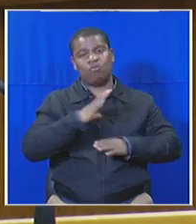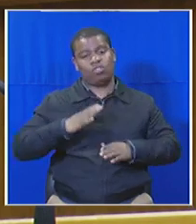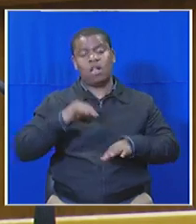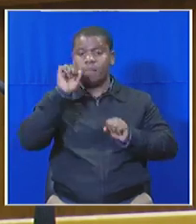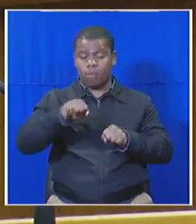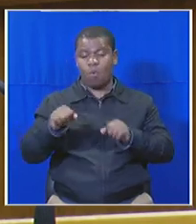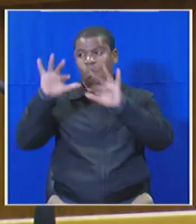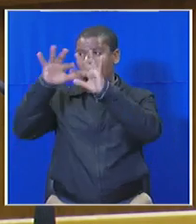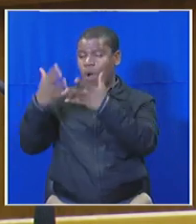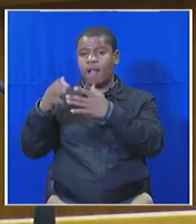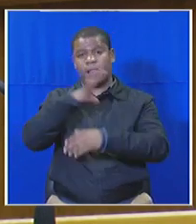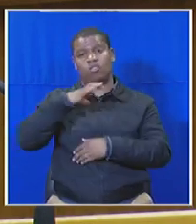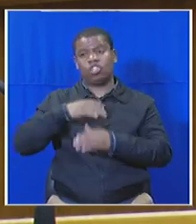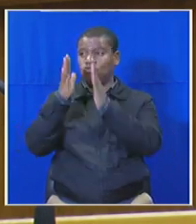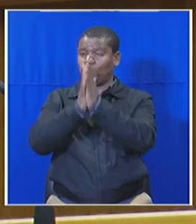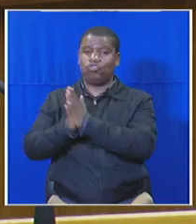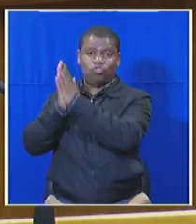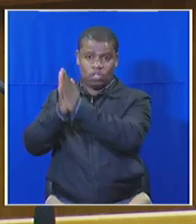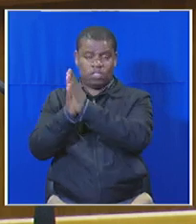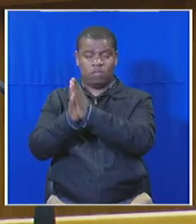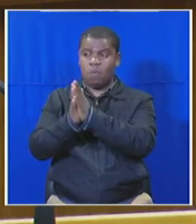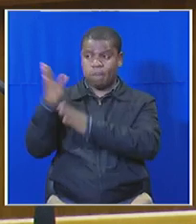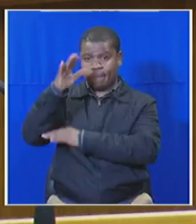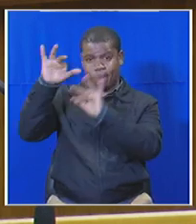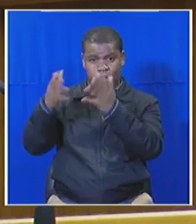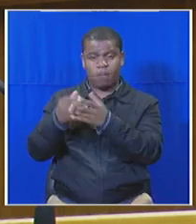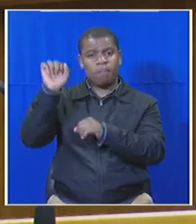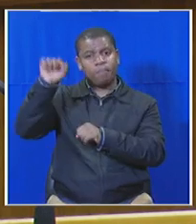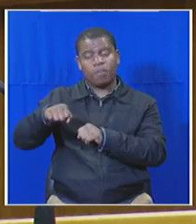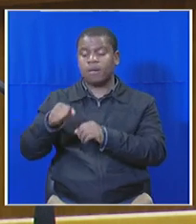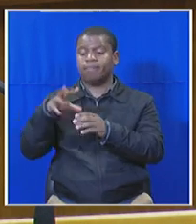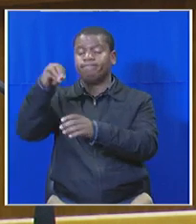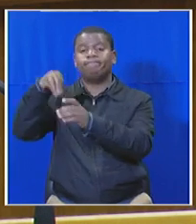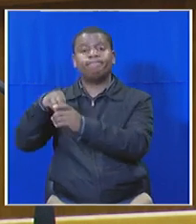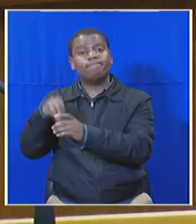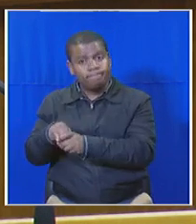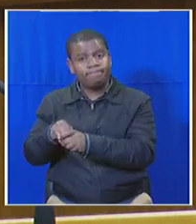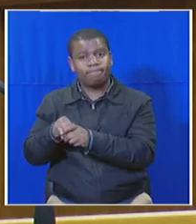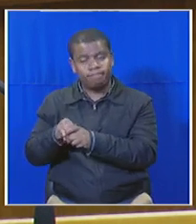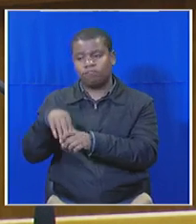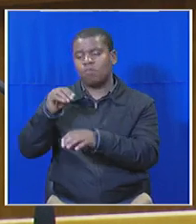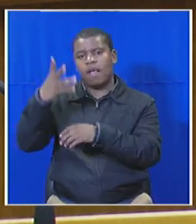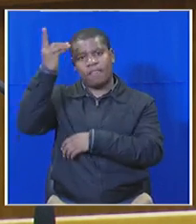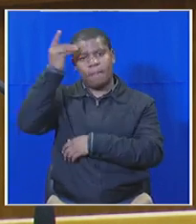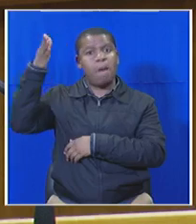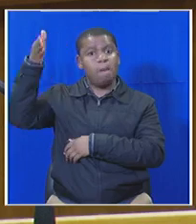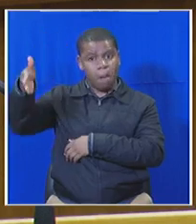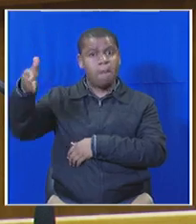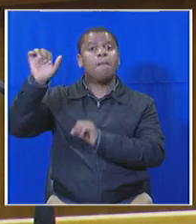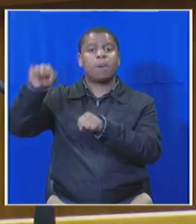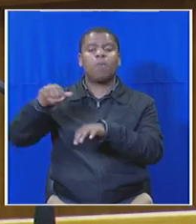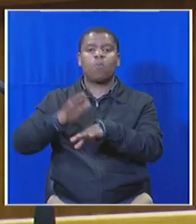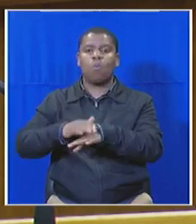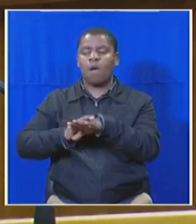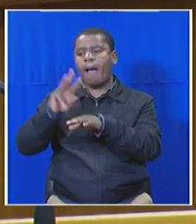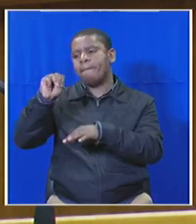Churches. After his successful tenure at the World Council of Churches, Honorable Mobu joined the Diaconia Council of Churches in Durban, where he worked as a media